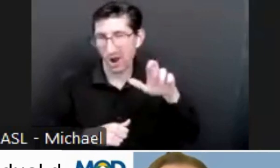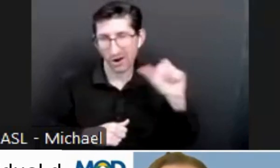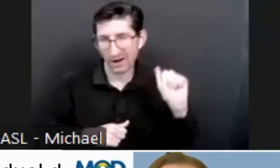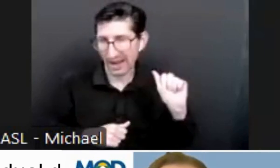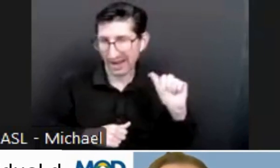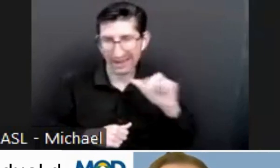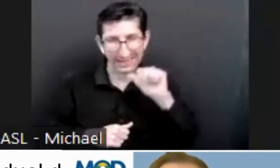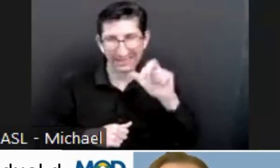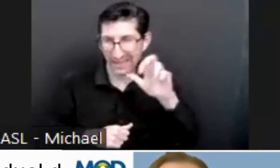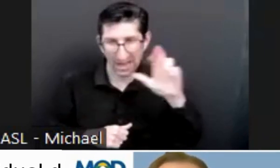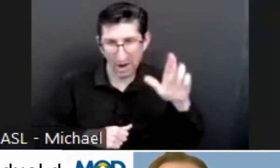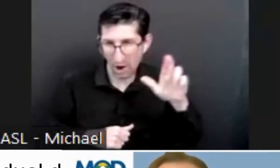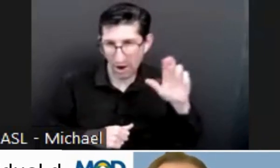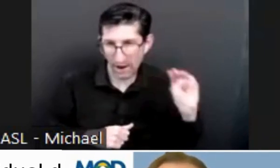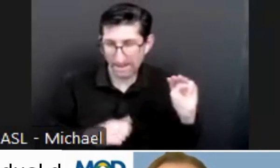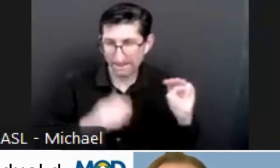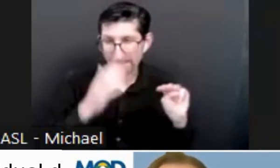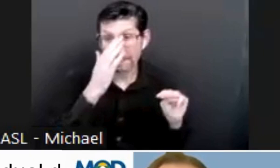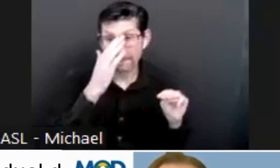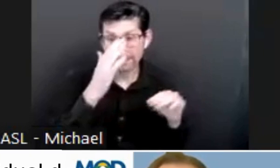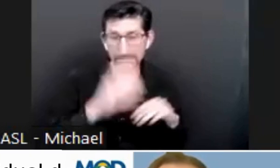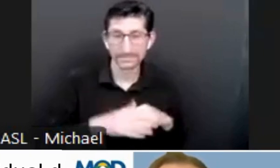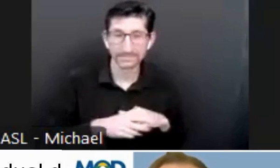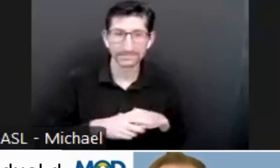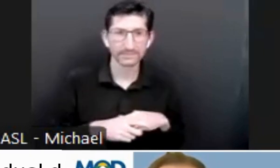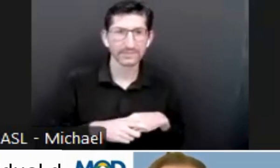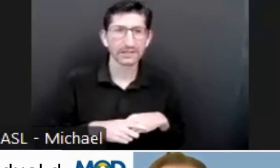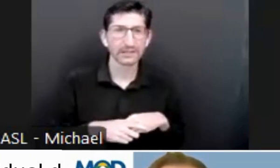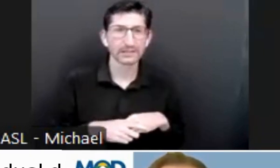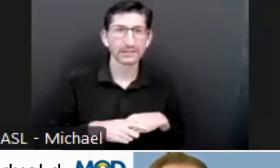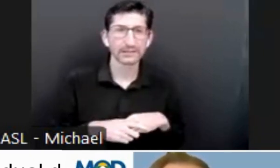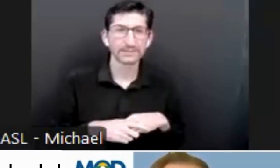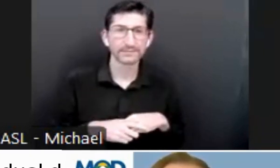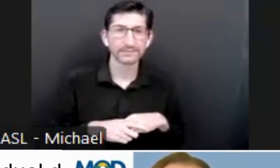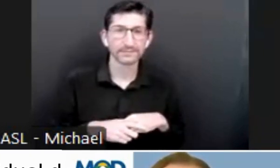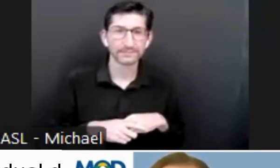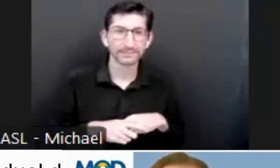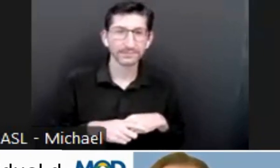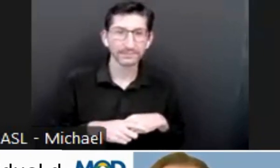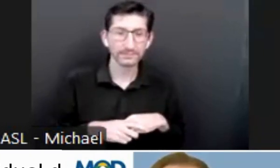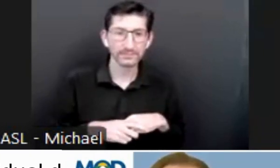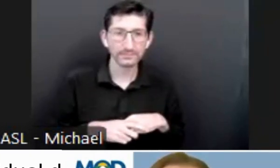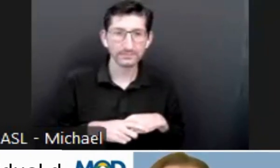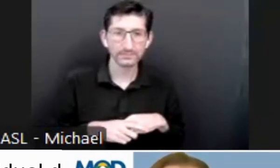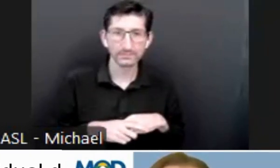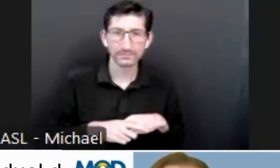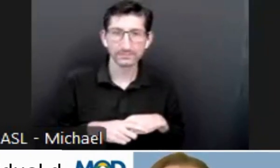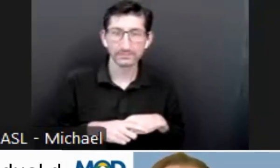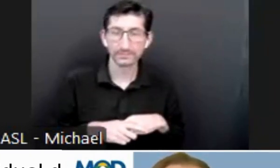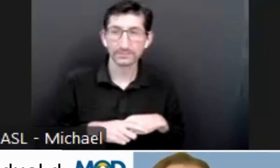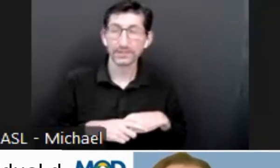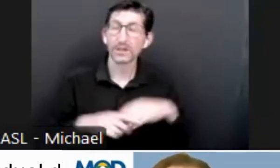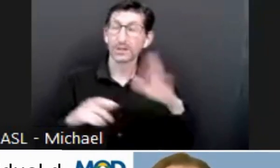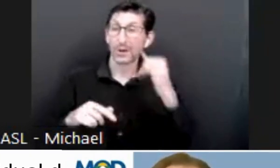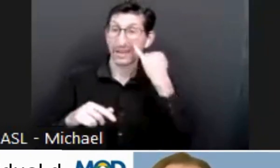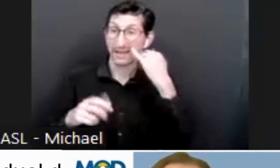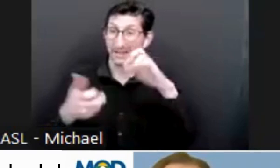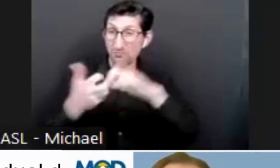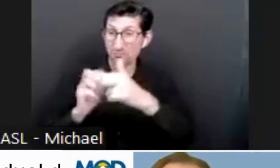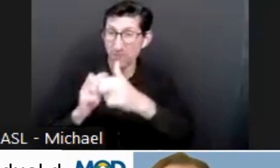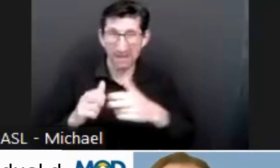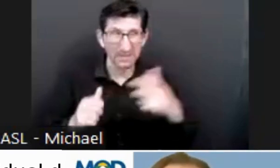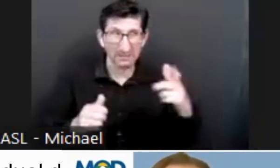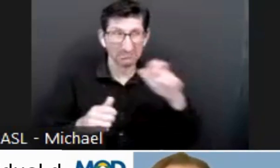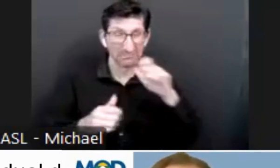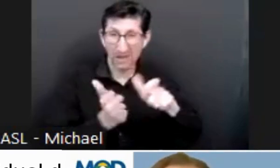or modification. So what are some other common topics your housing could fall under other than an